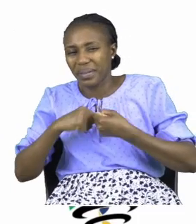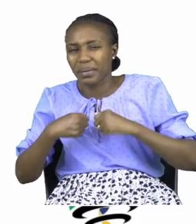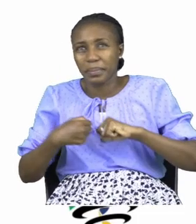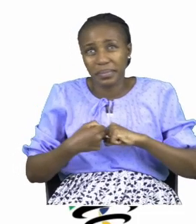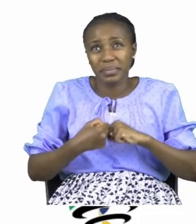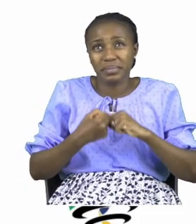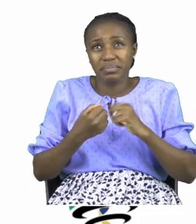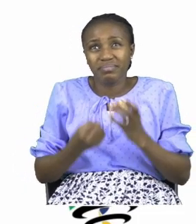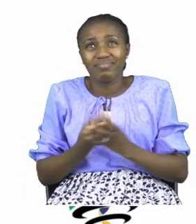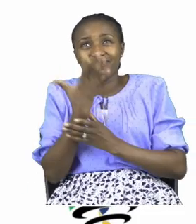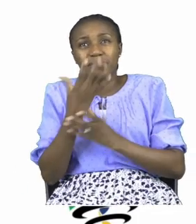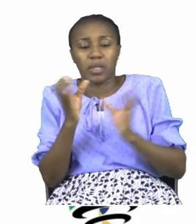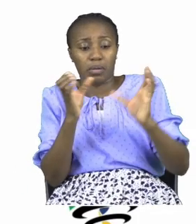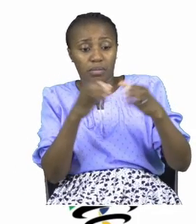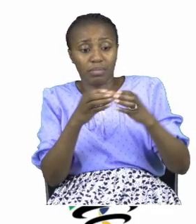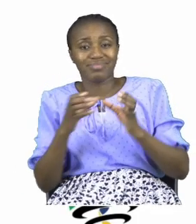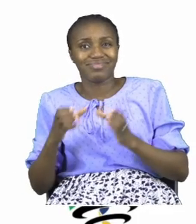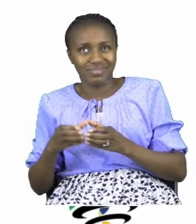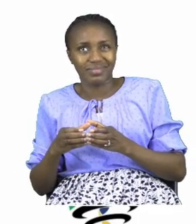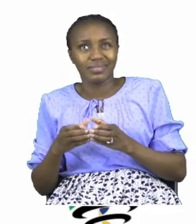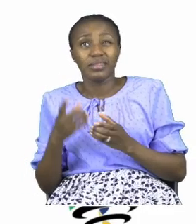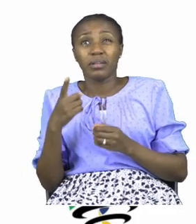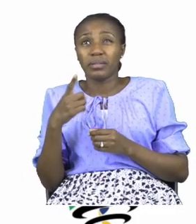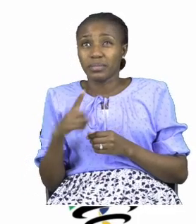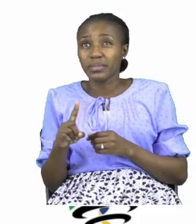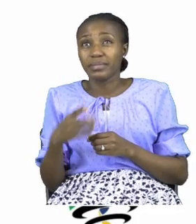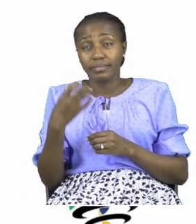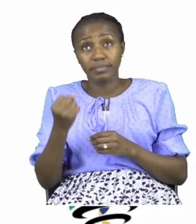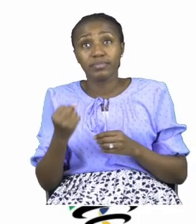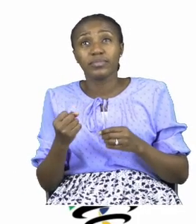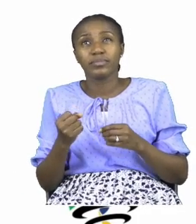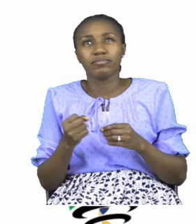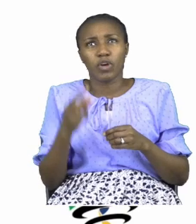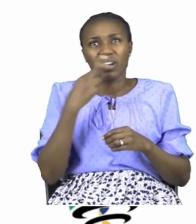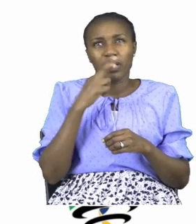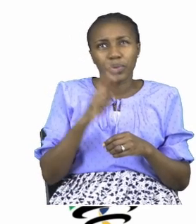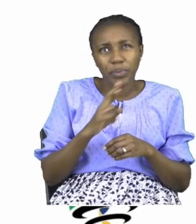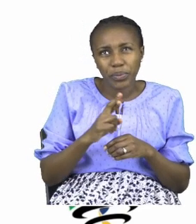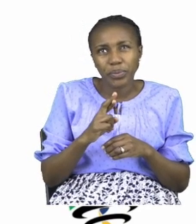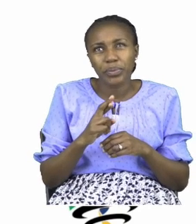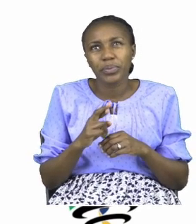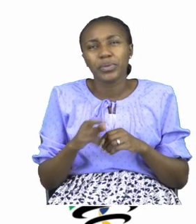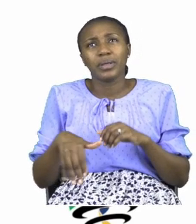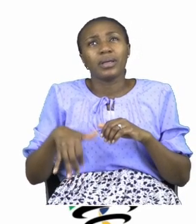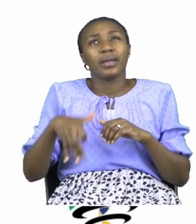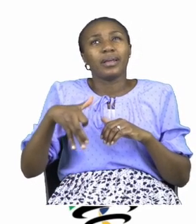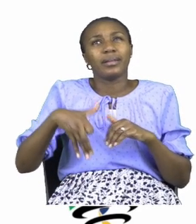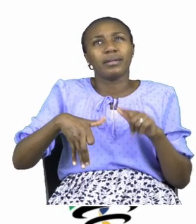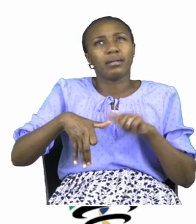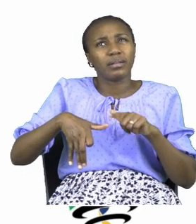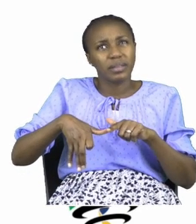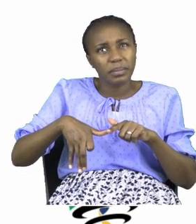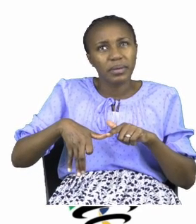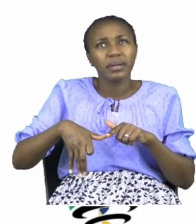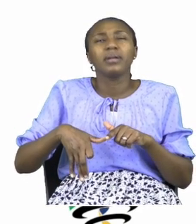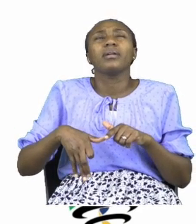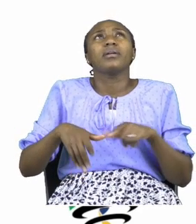establish clubs, but we have clubs in Rundu and Katima, and Windhoek,